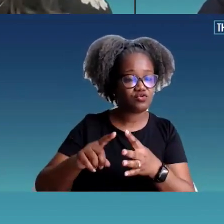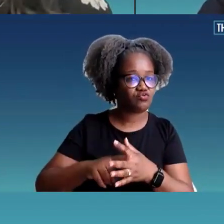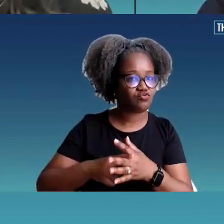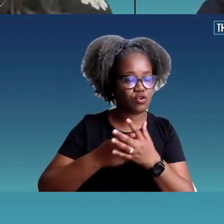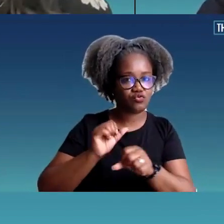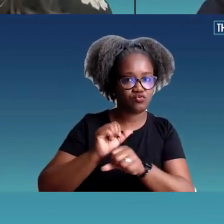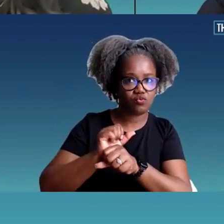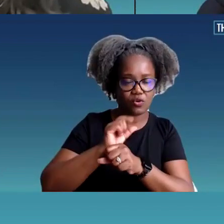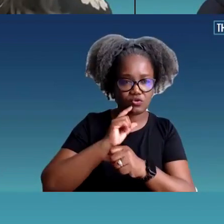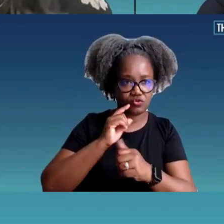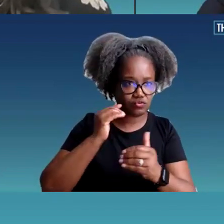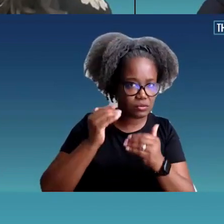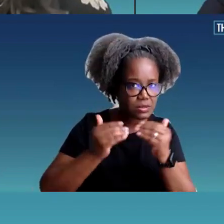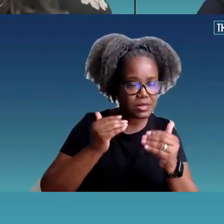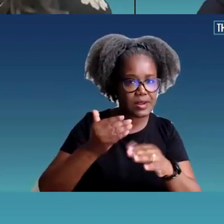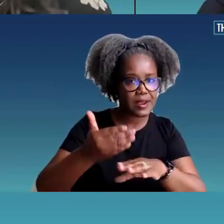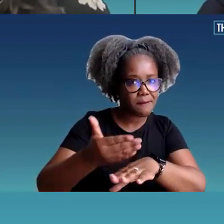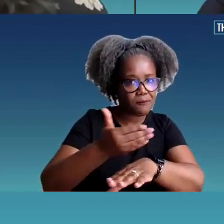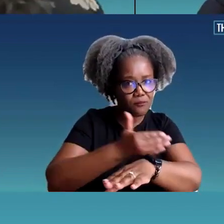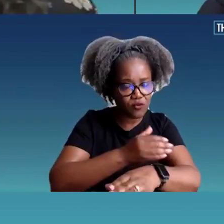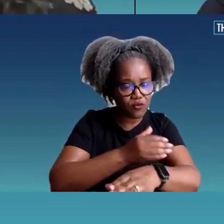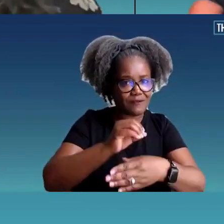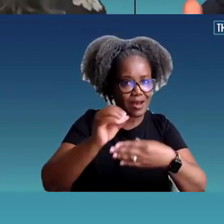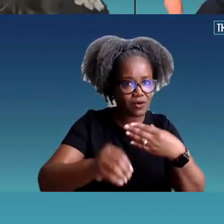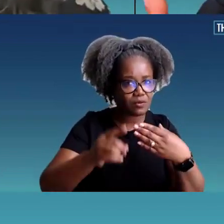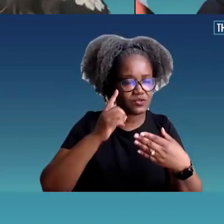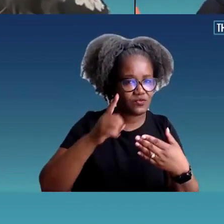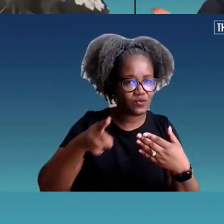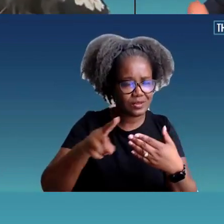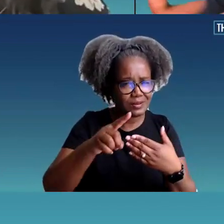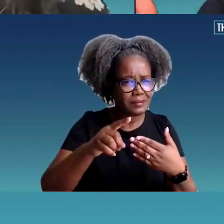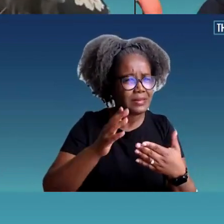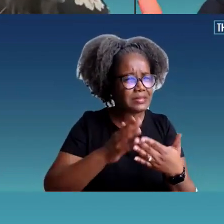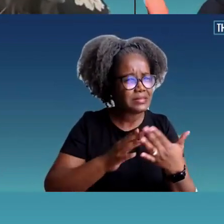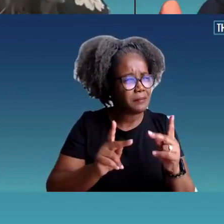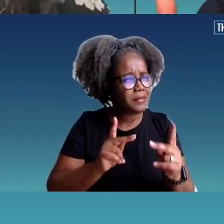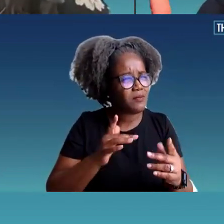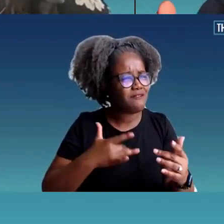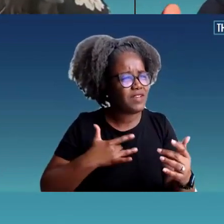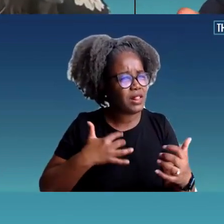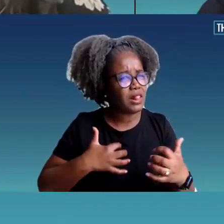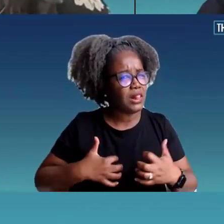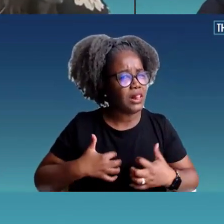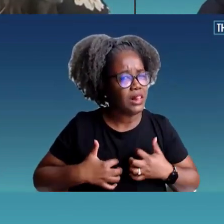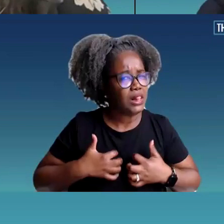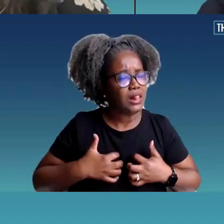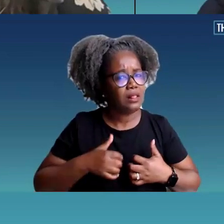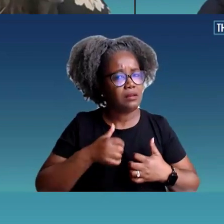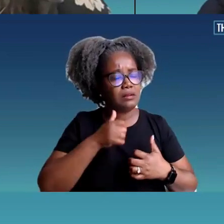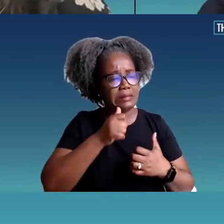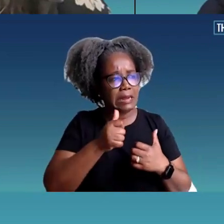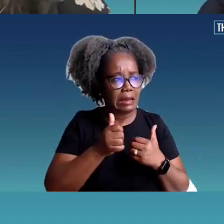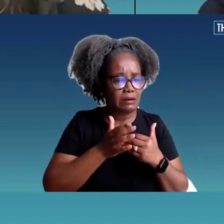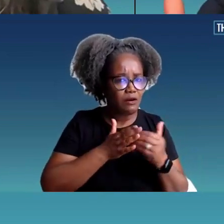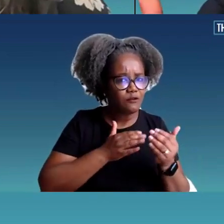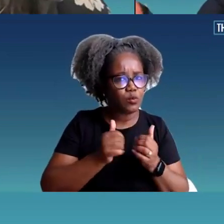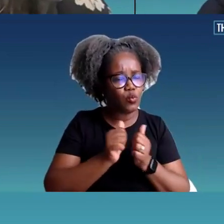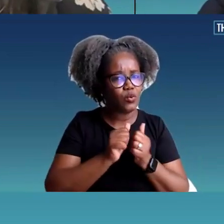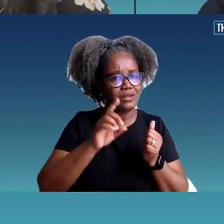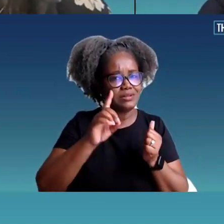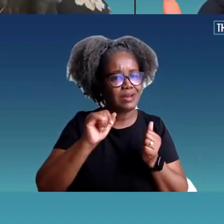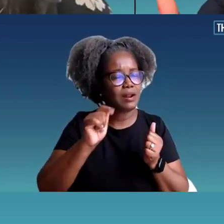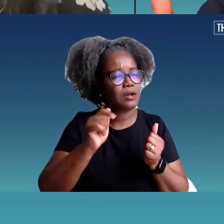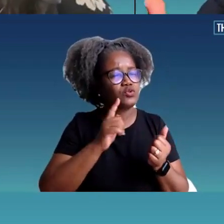some uneasiness about the data. So what are some strategies you've used to help making digging into data